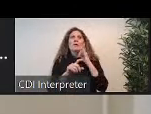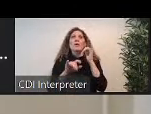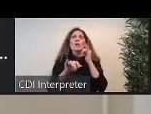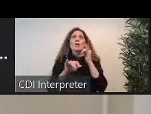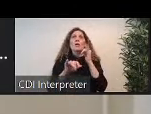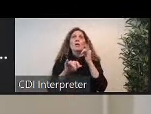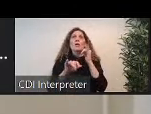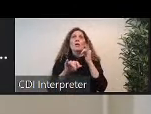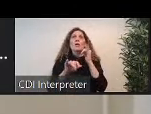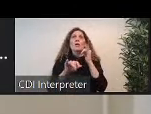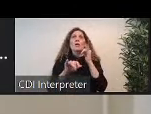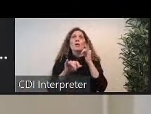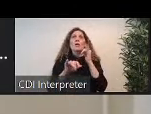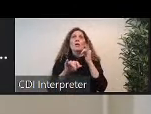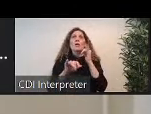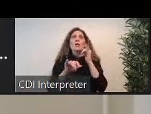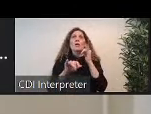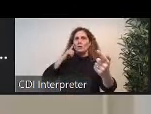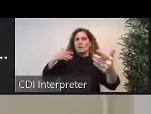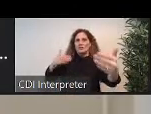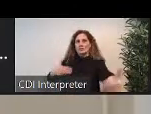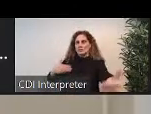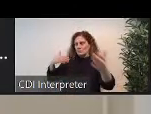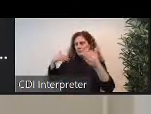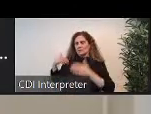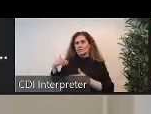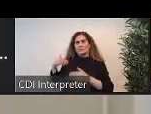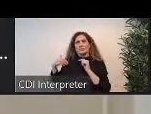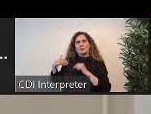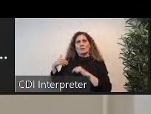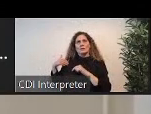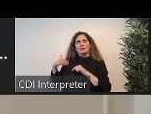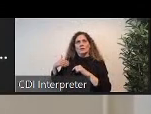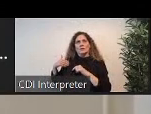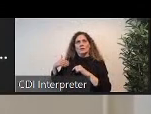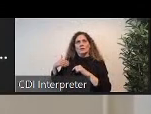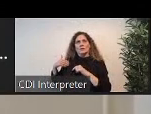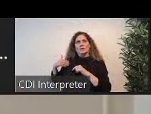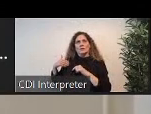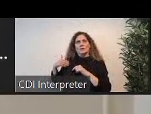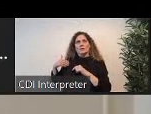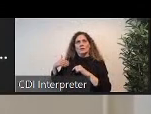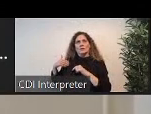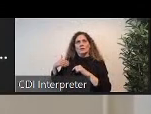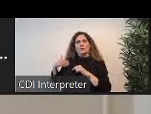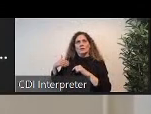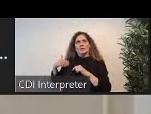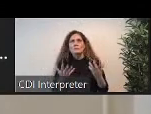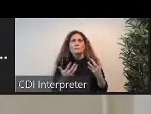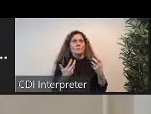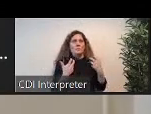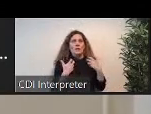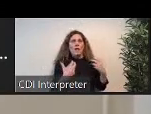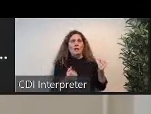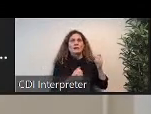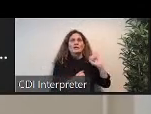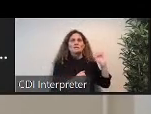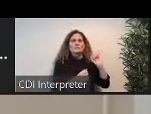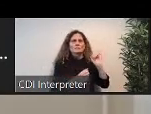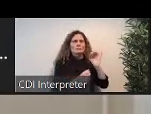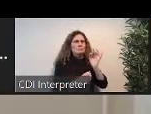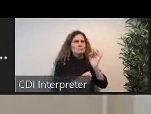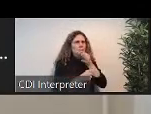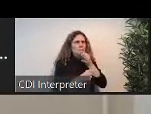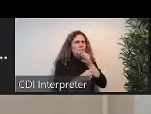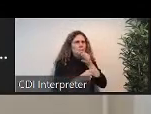is the perfect time to consult with a health insurance expert to learn more about health coverage options. Once again,